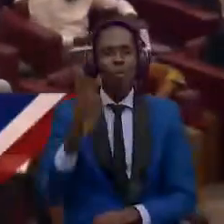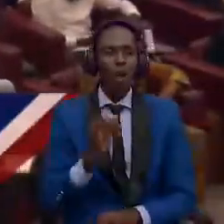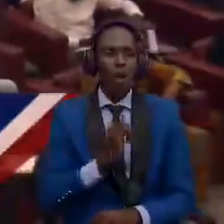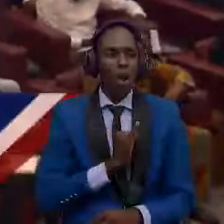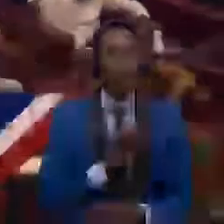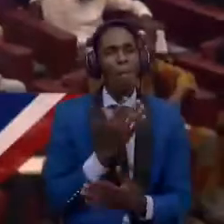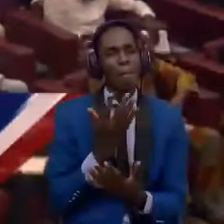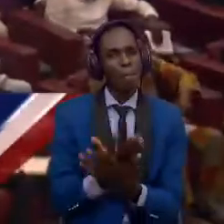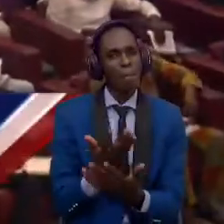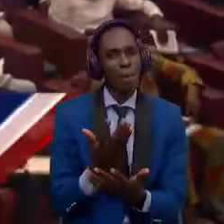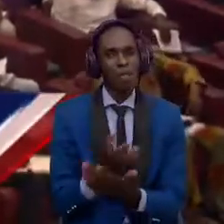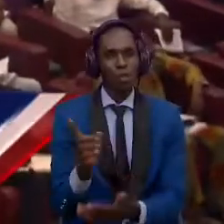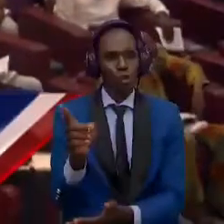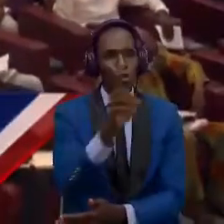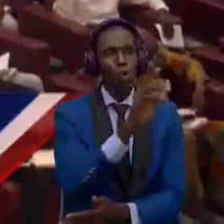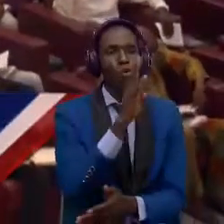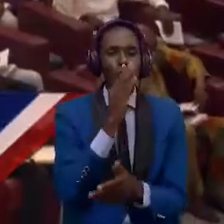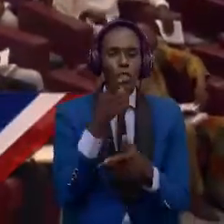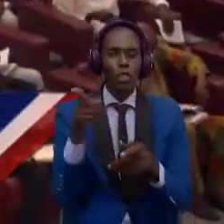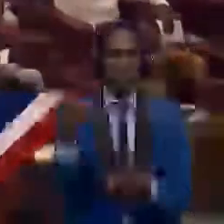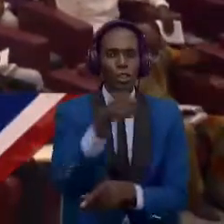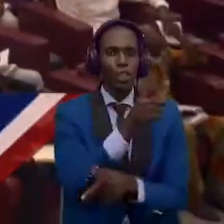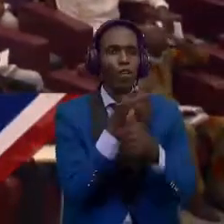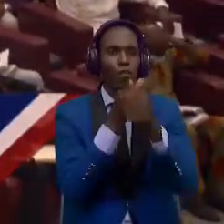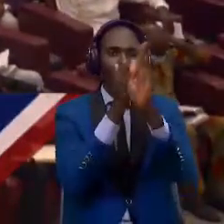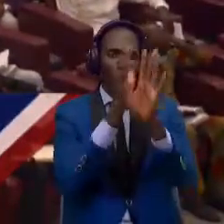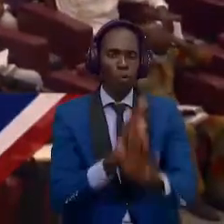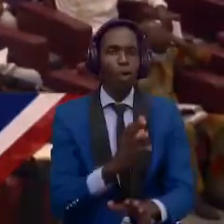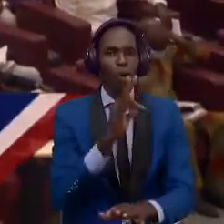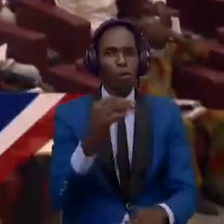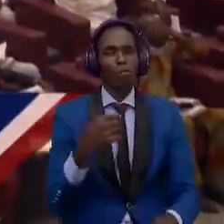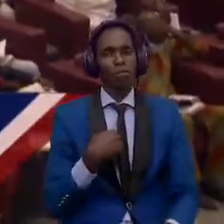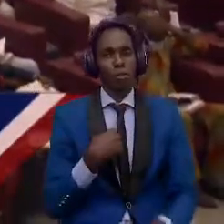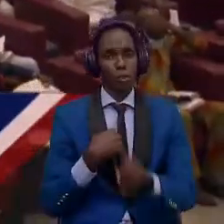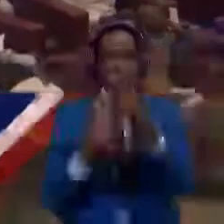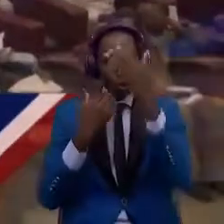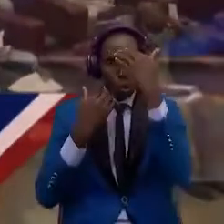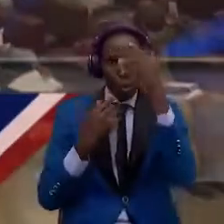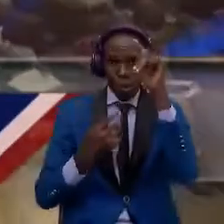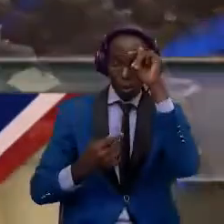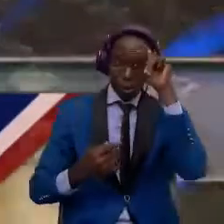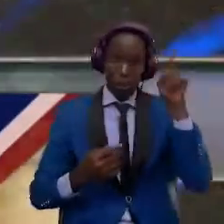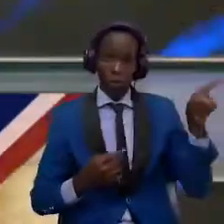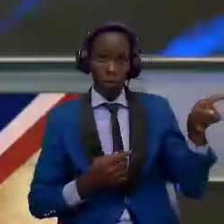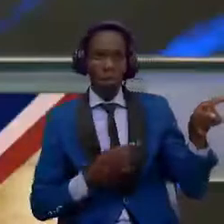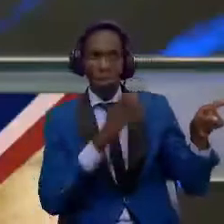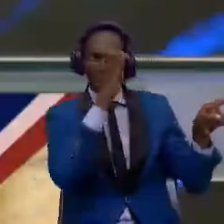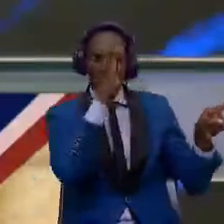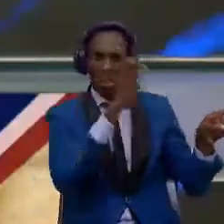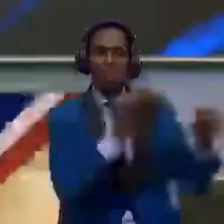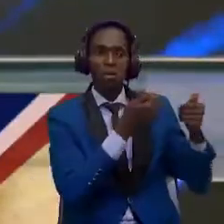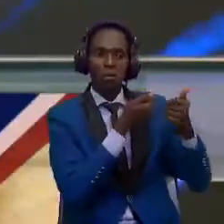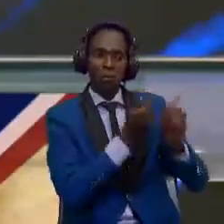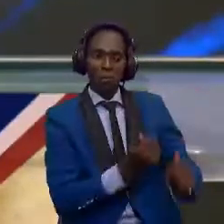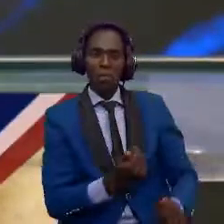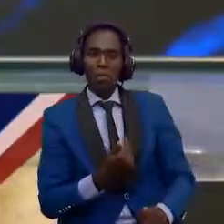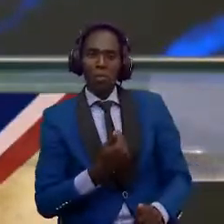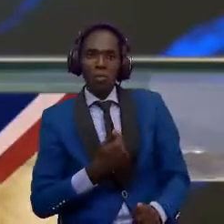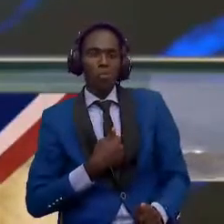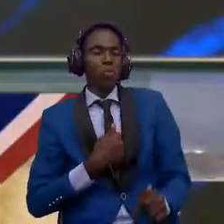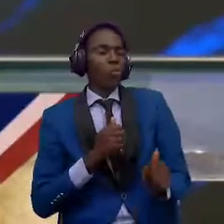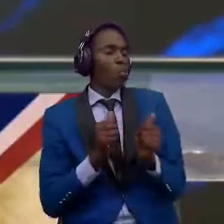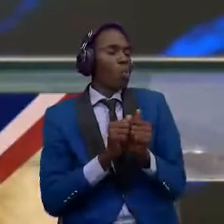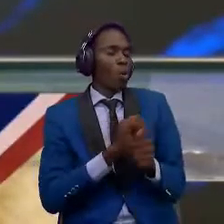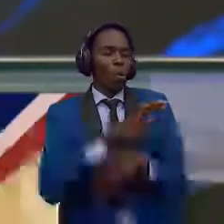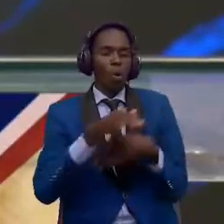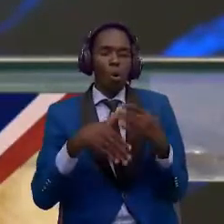beseech you, be ye followers of me. He said, you know, Timothy, he followed to the details,